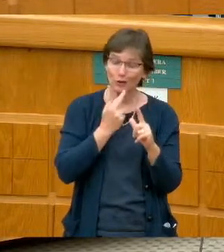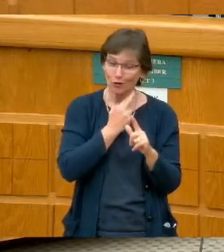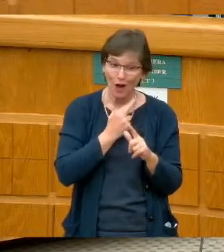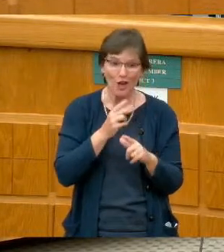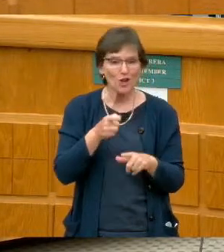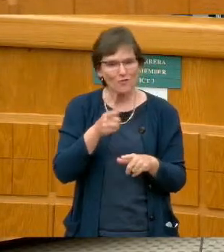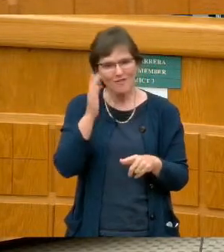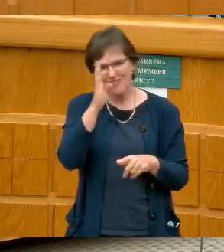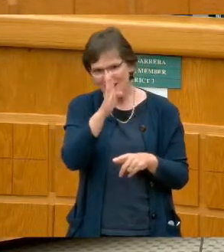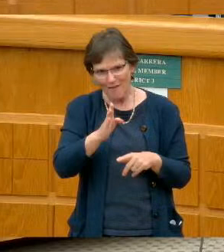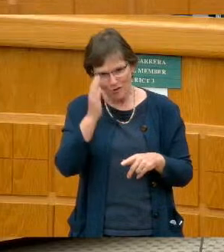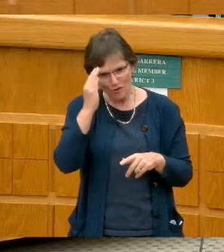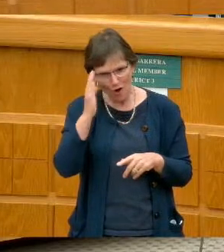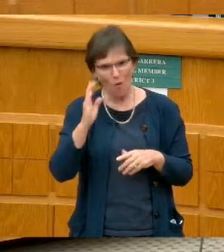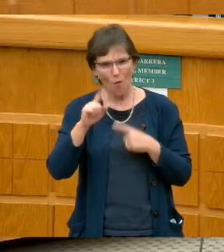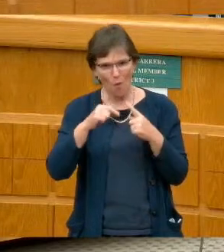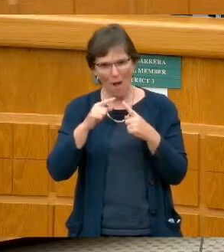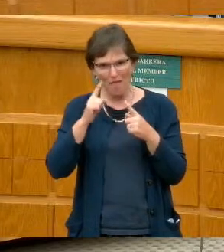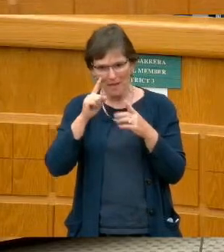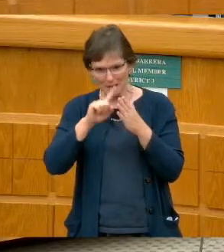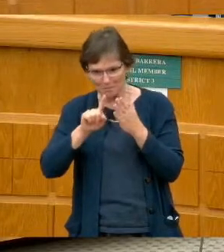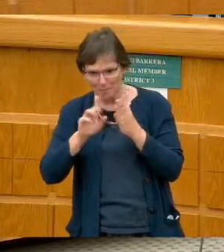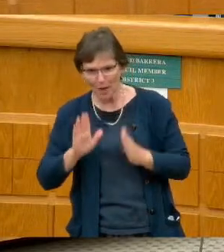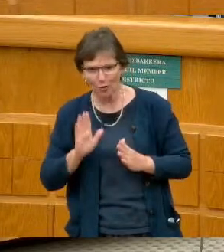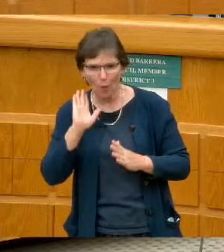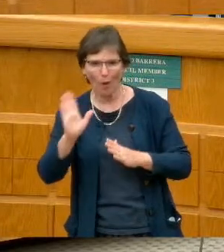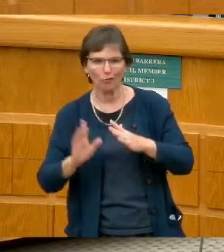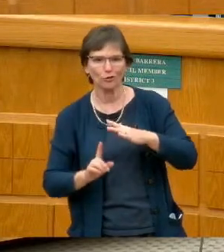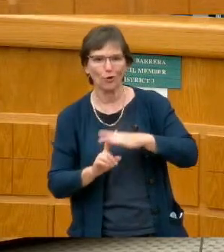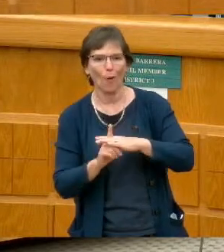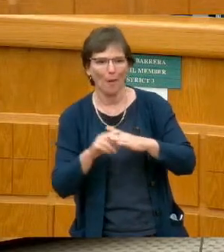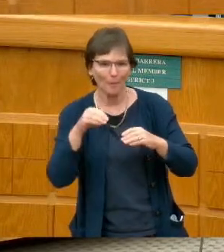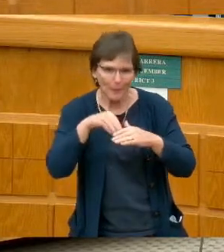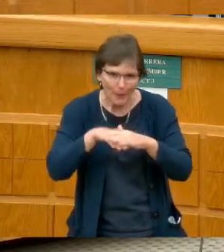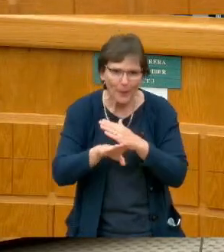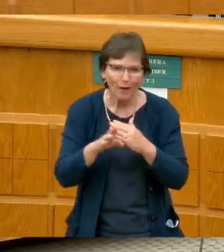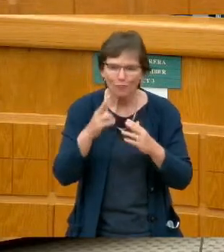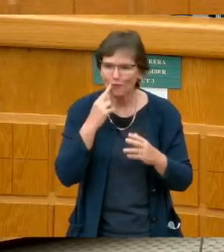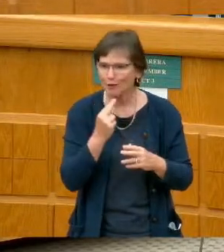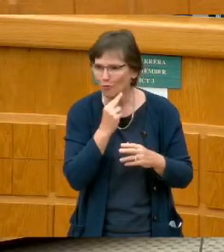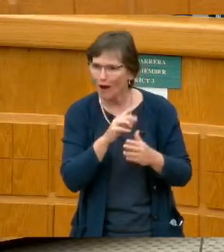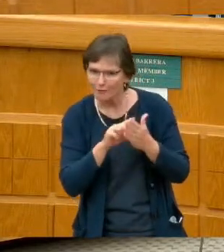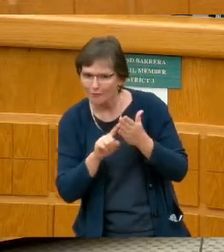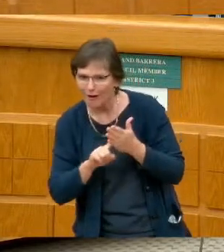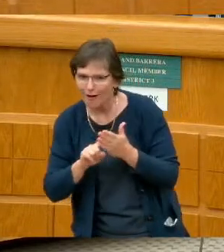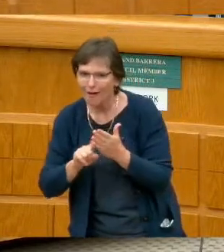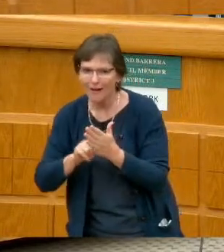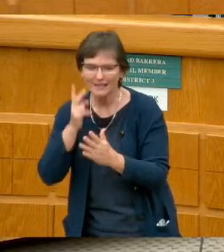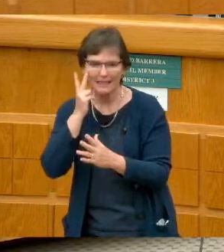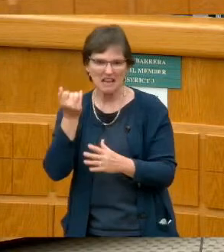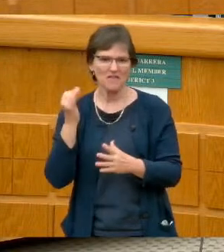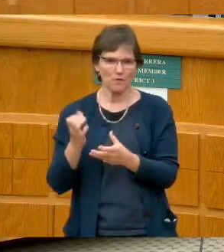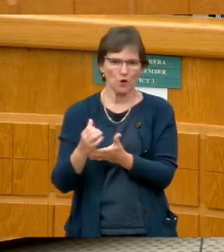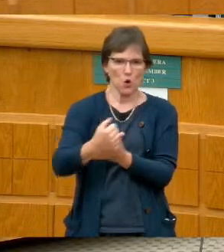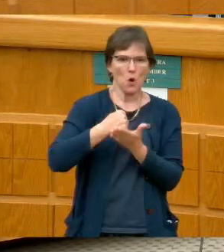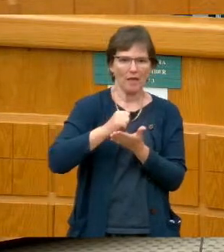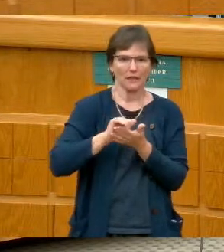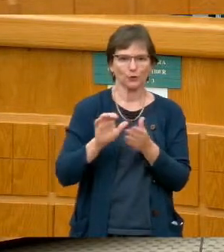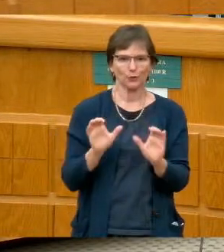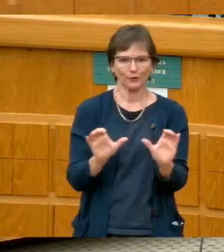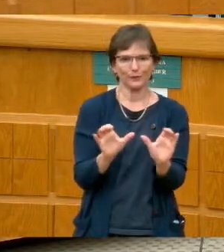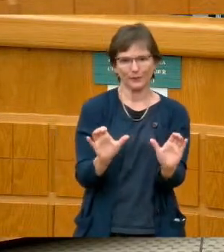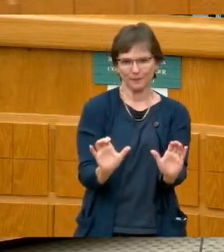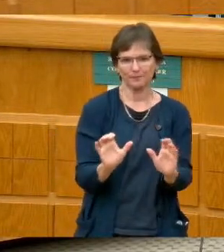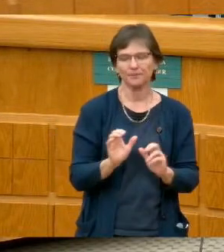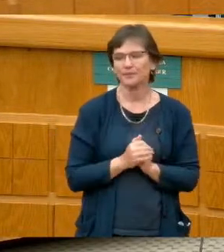continue to give recognition to those that are helping out. So at this time, I'd ask Peter to come and give us the report on